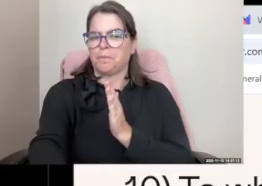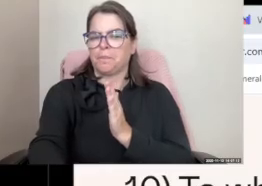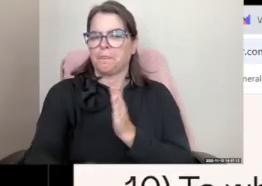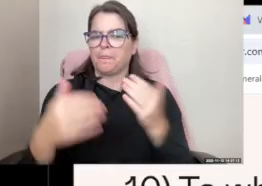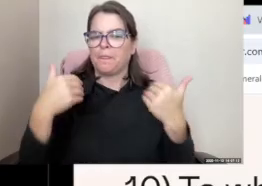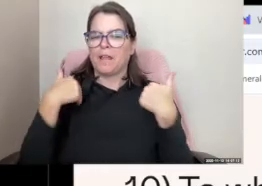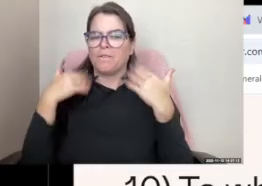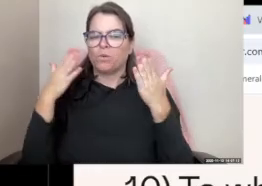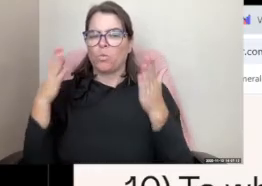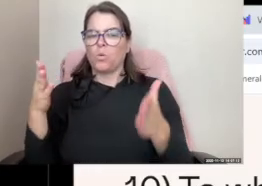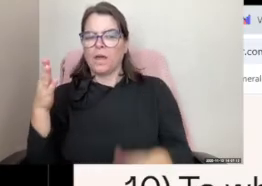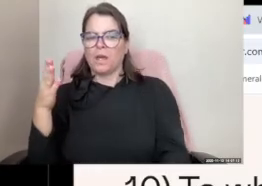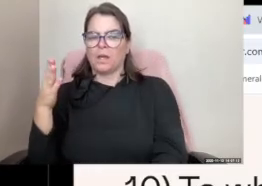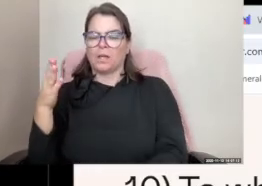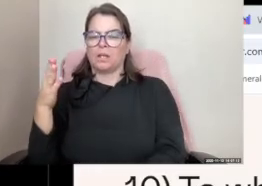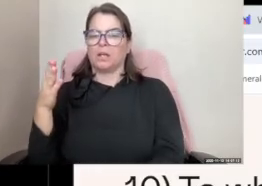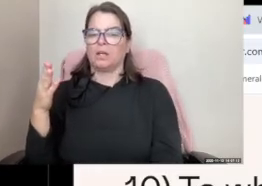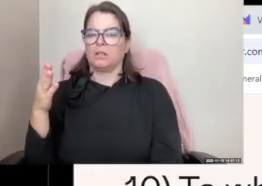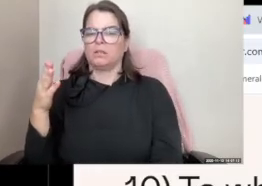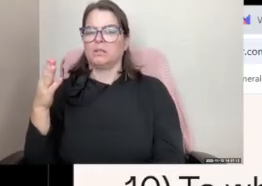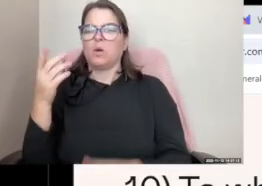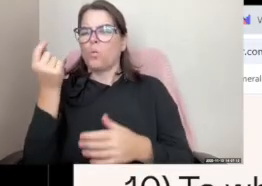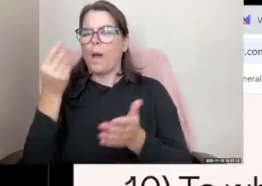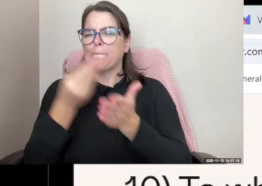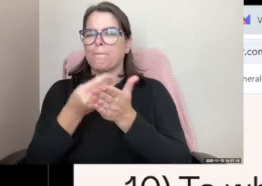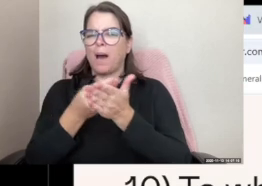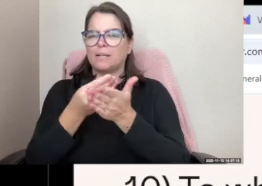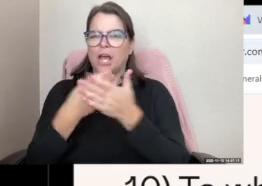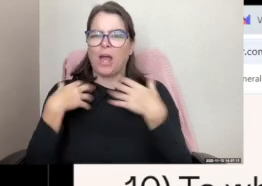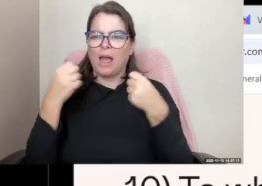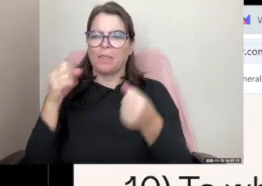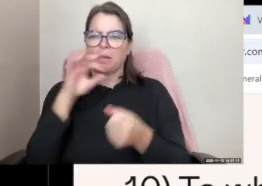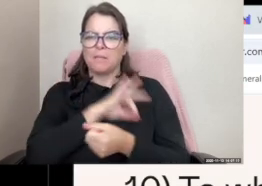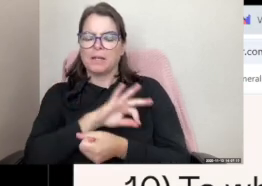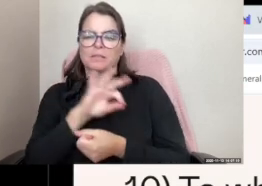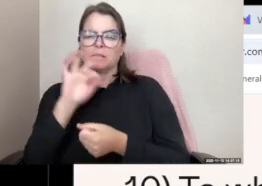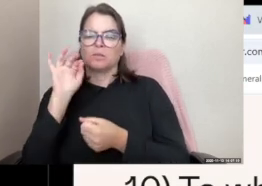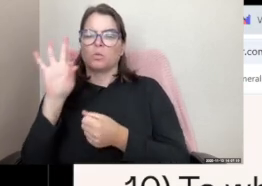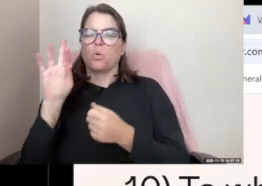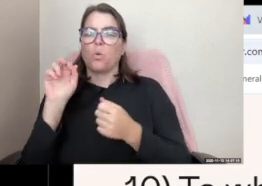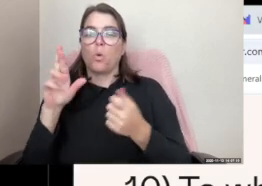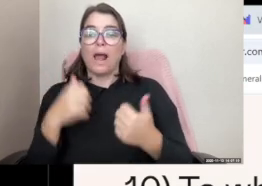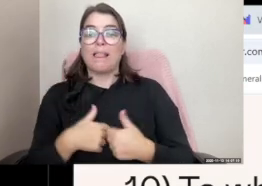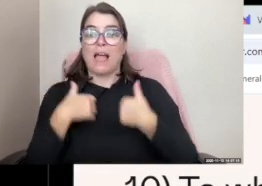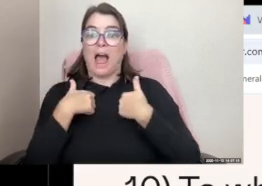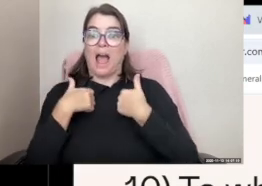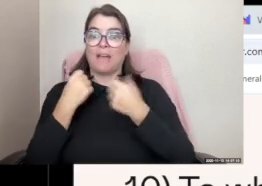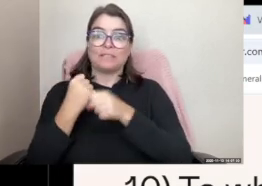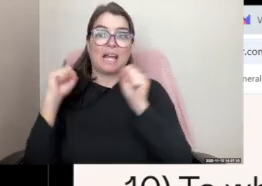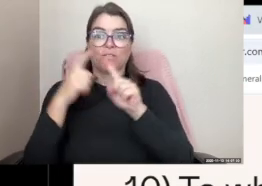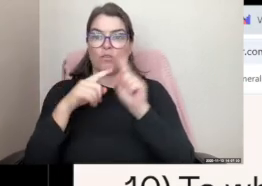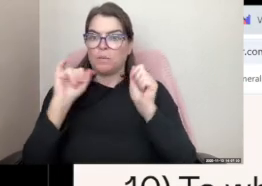emission tracking when it comes to these incentive fundings, and I did want to ask, like, is there a way